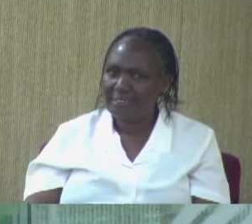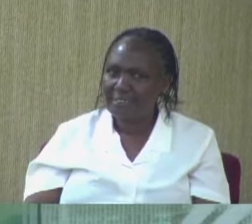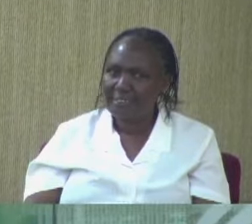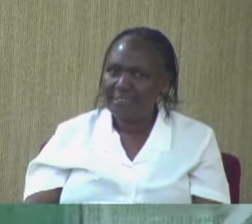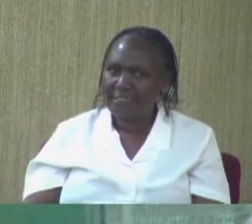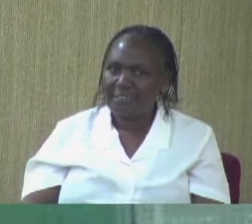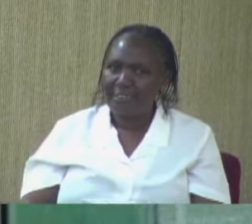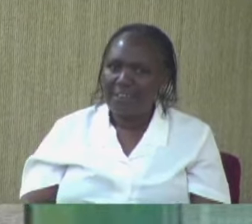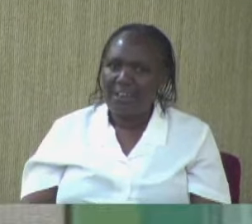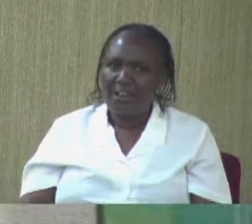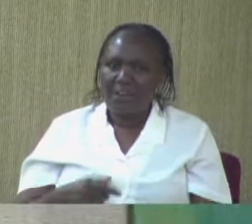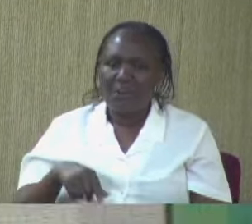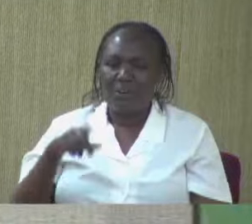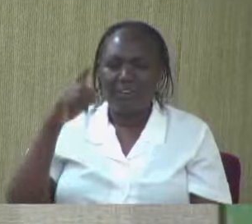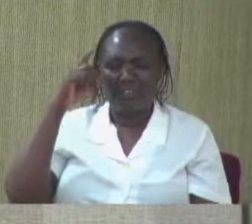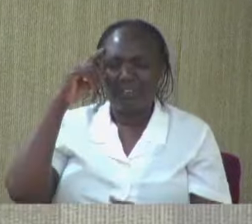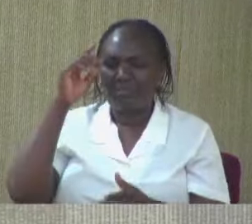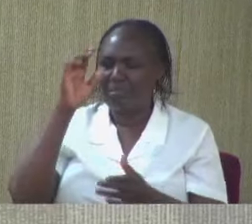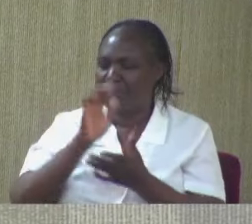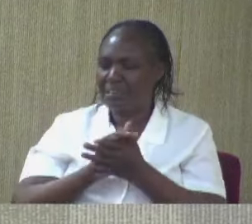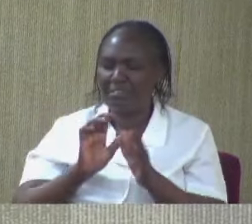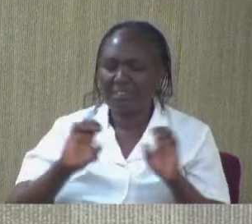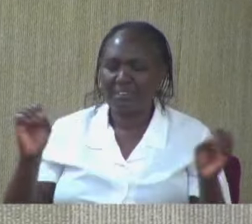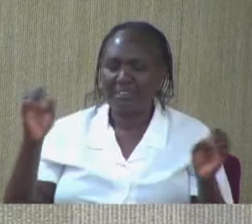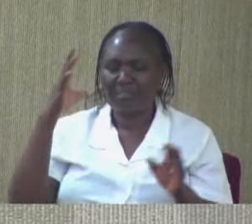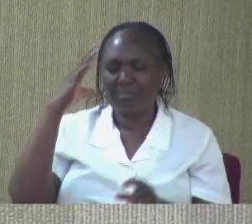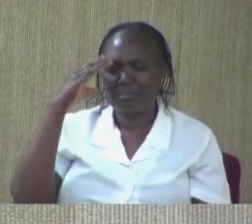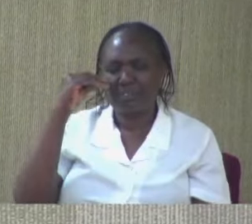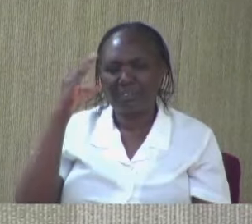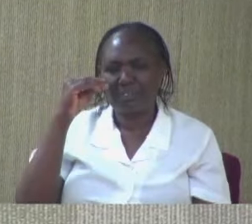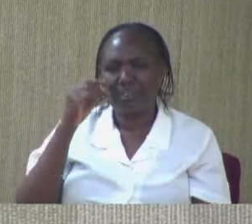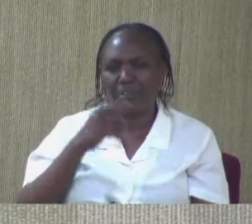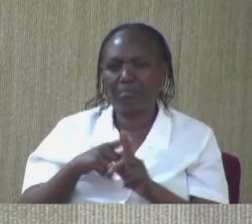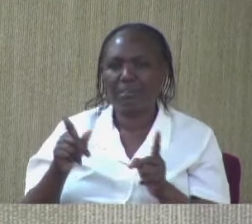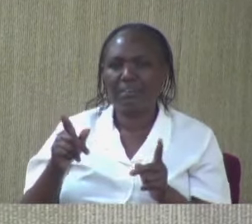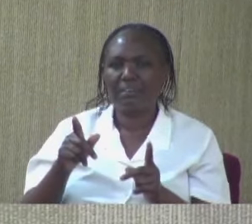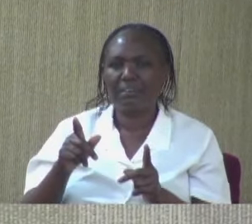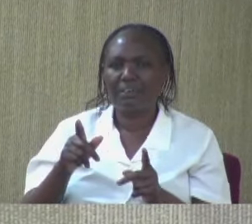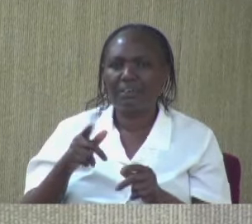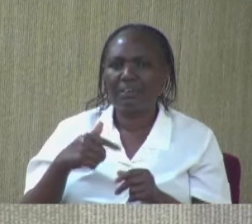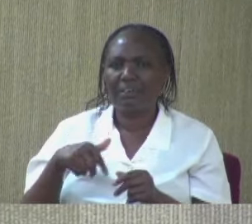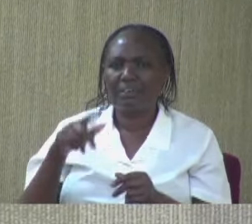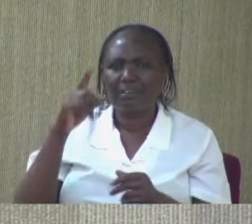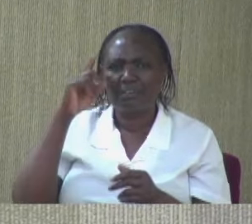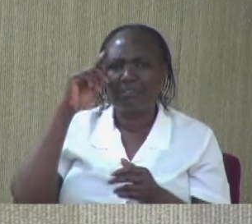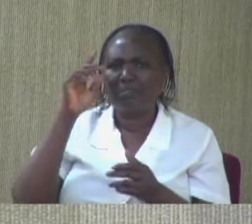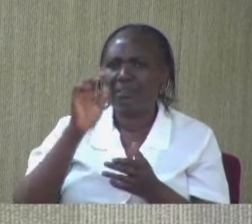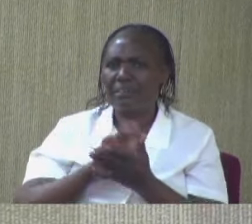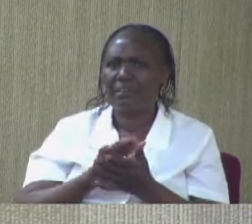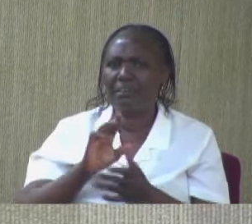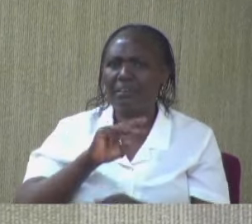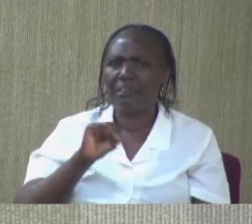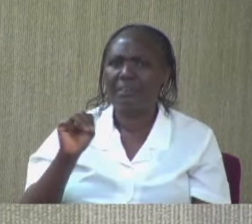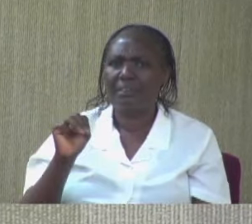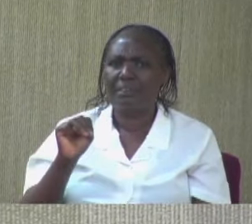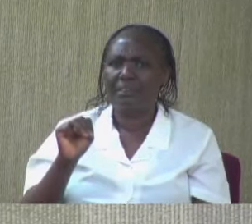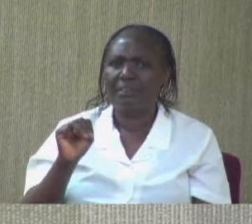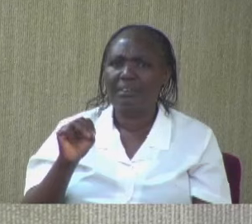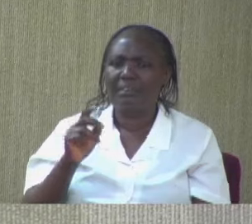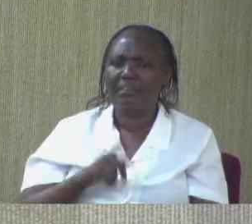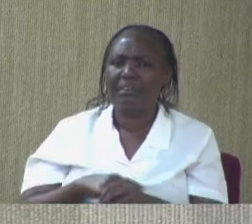We don't believe in Moses, but we believe him. When he says God created in